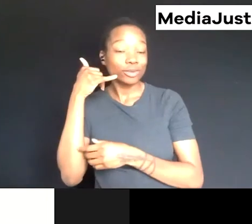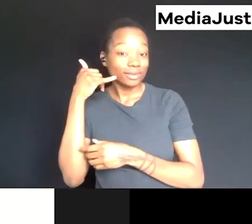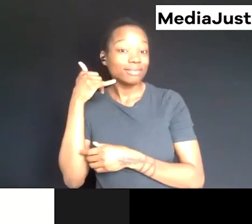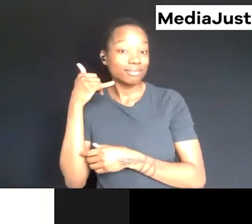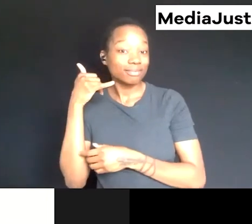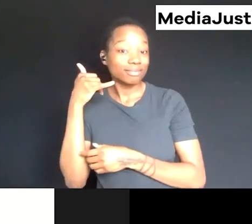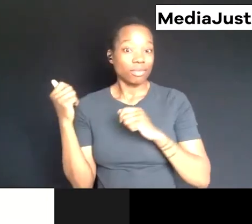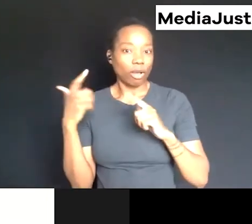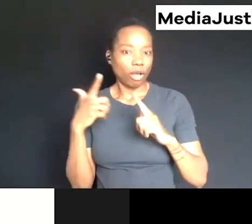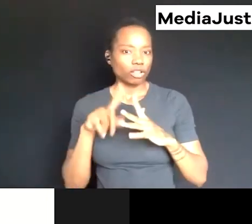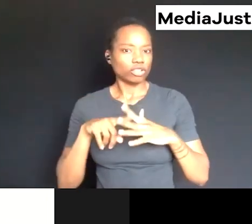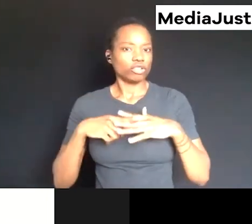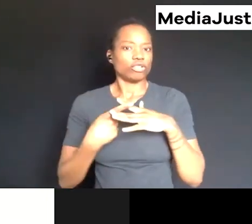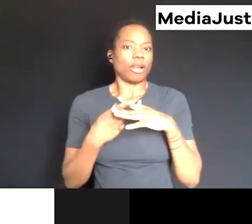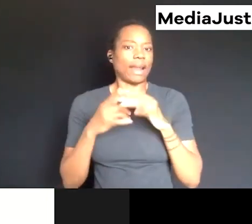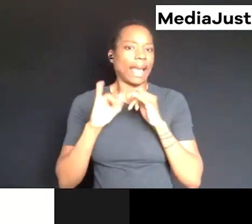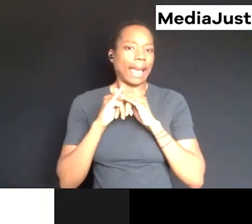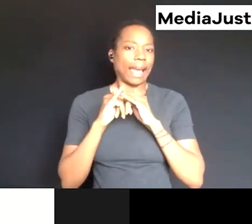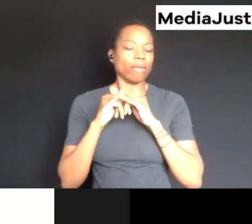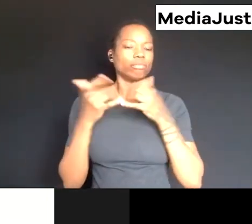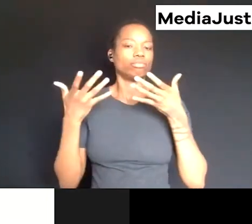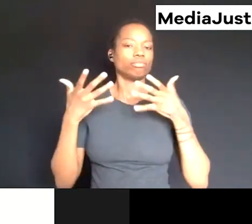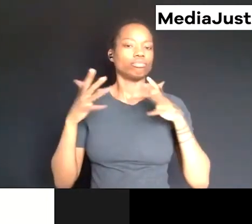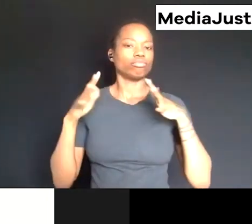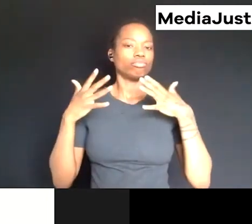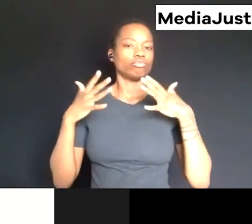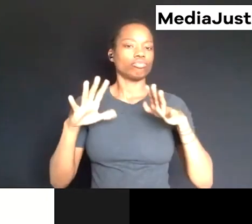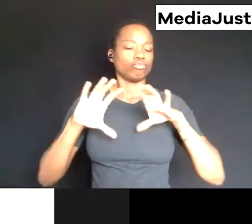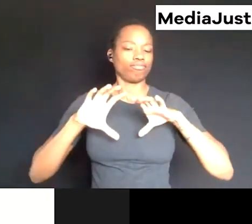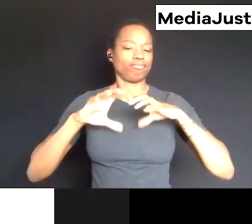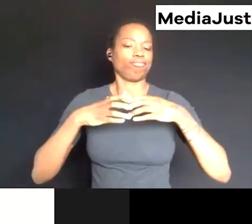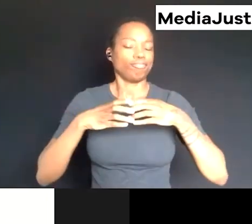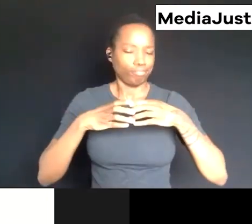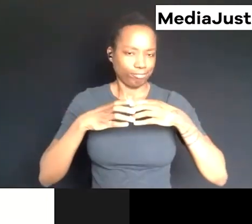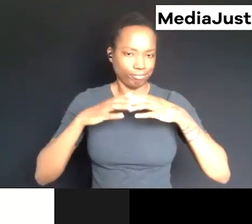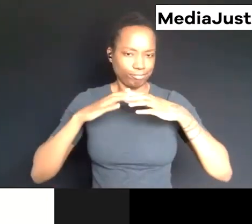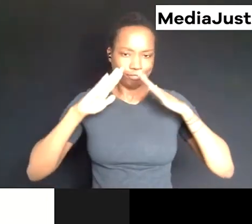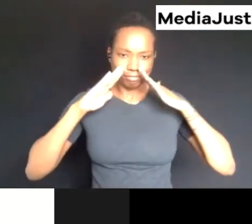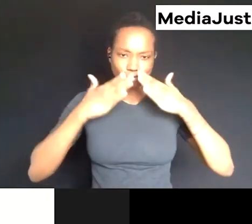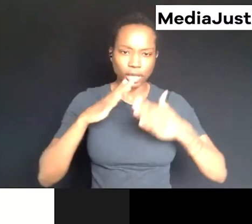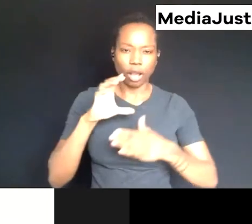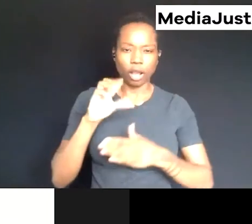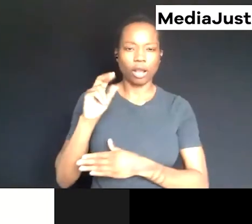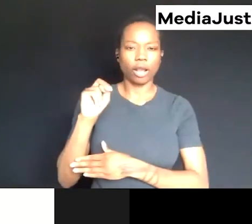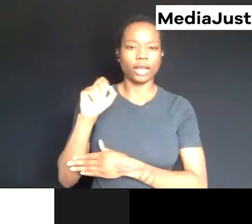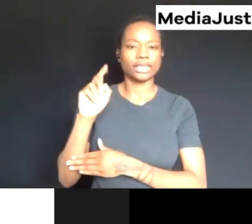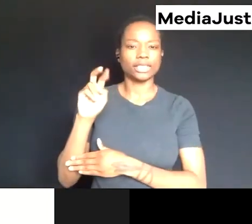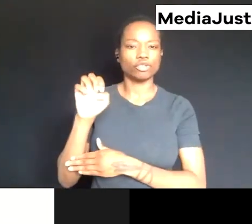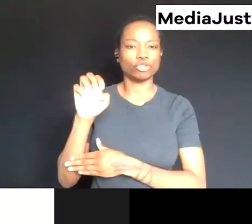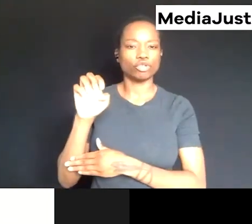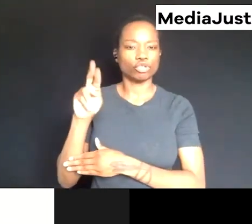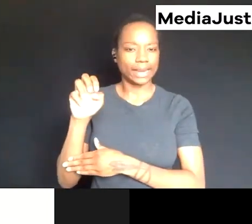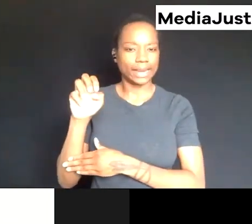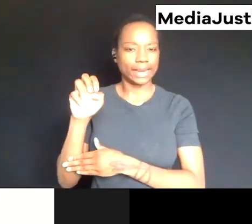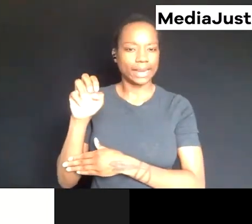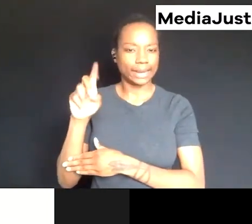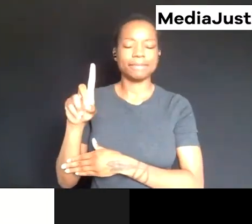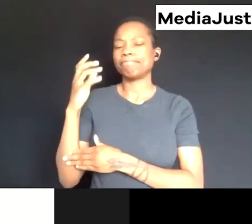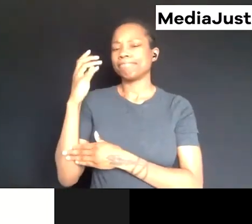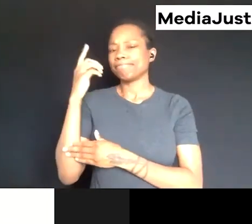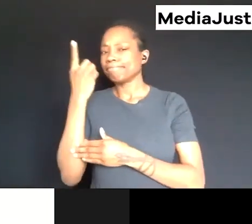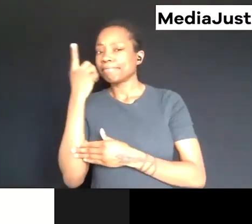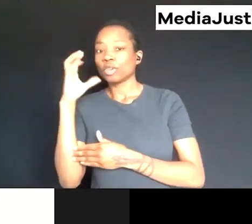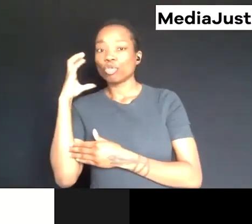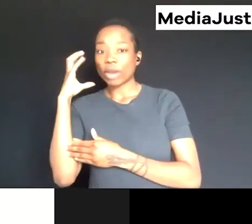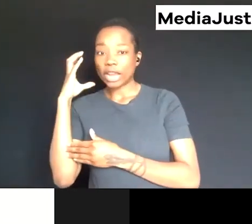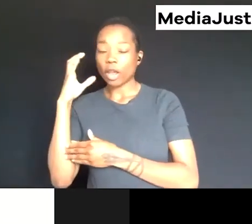concentrated to begin with. So take radio, for example, where this industry began pretty much as a